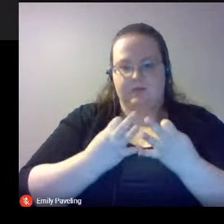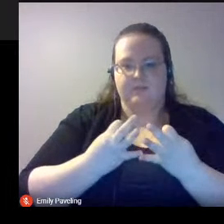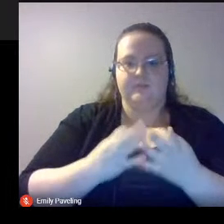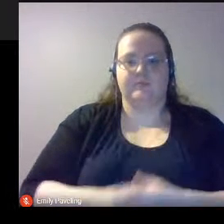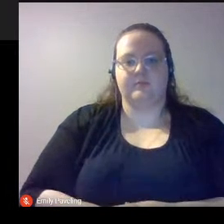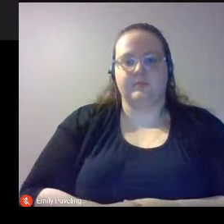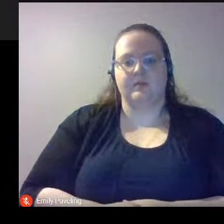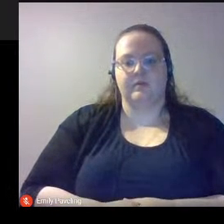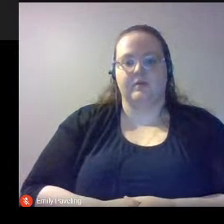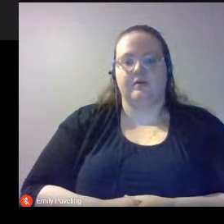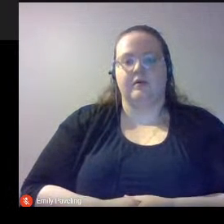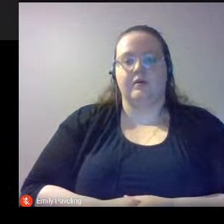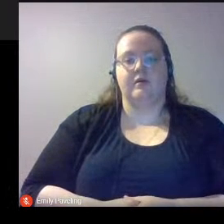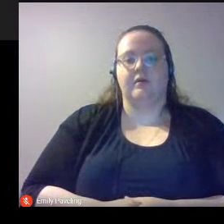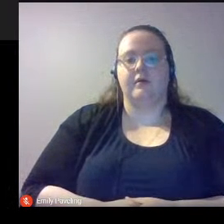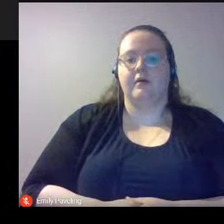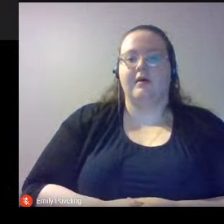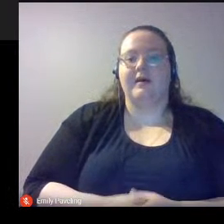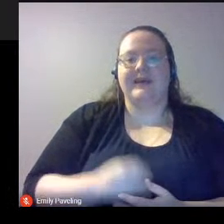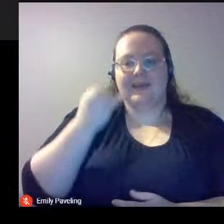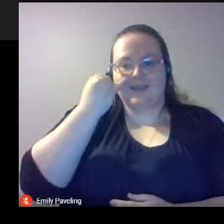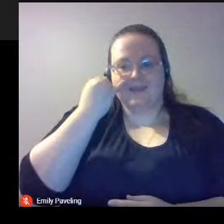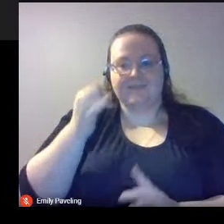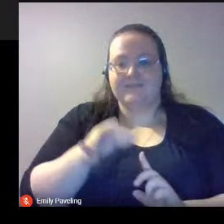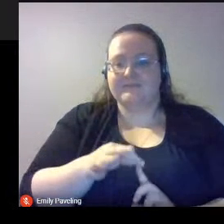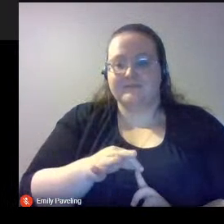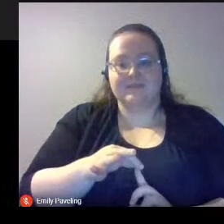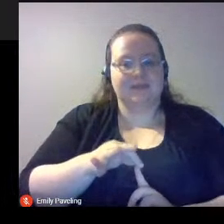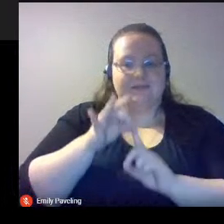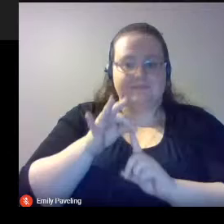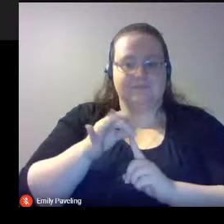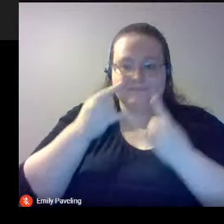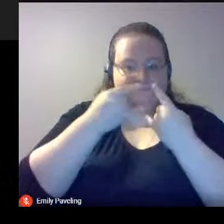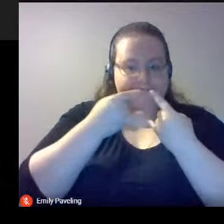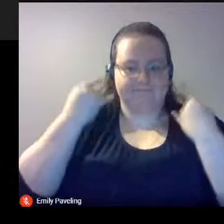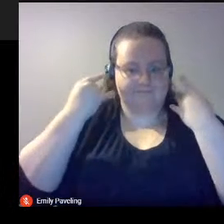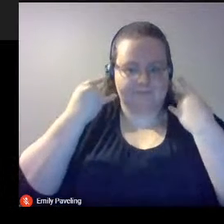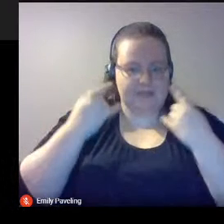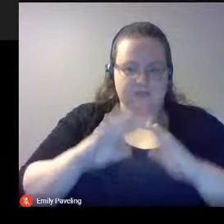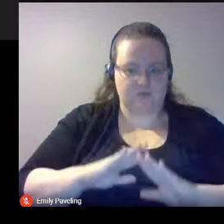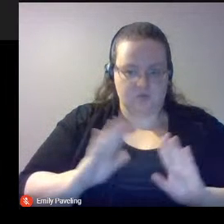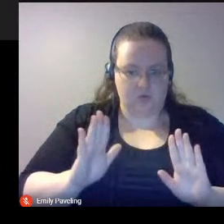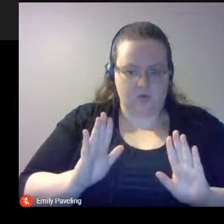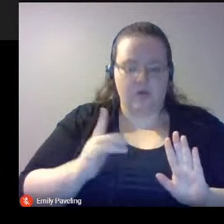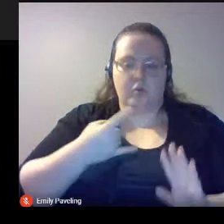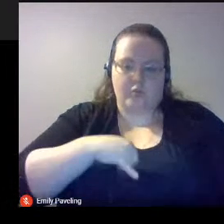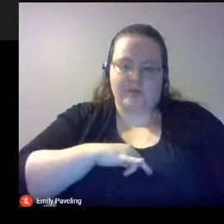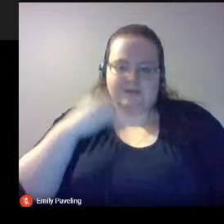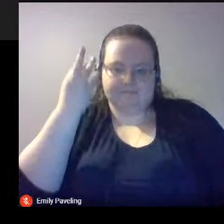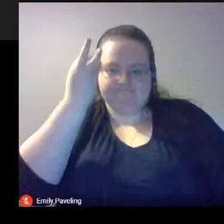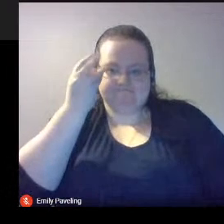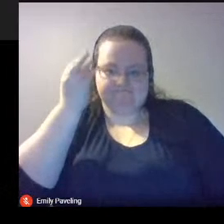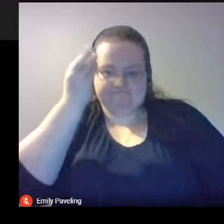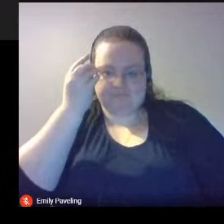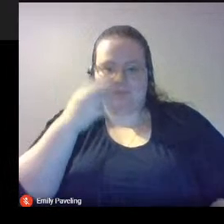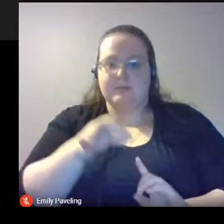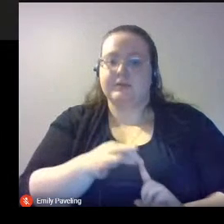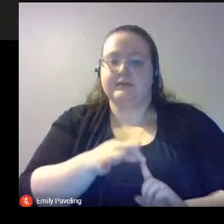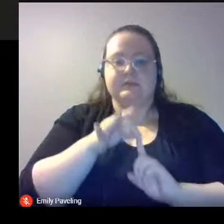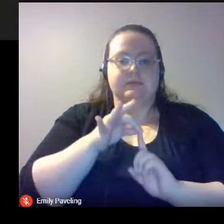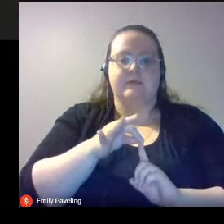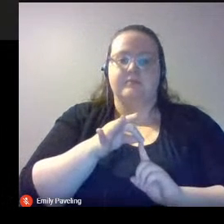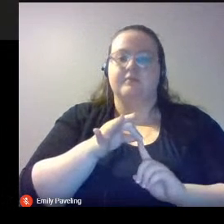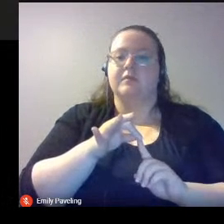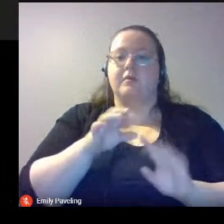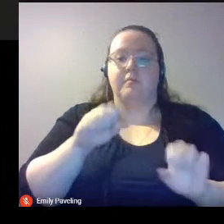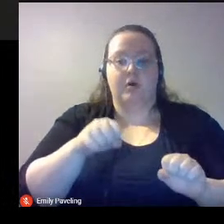Exemptions from wearing masks for students. Reasonable exceptions to mask wearing will be considered. An exemption may be